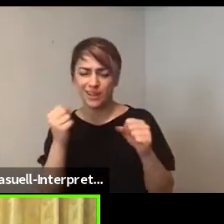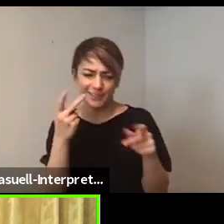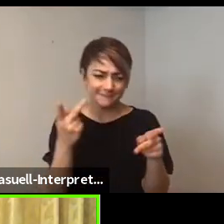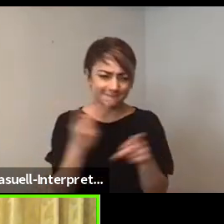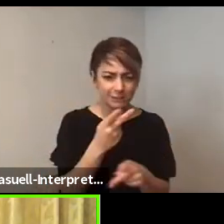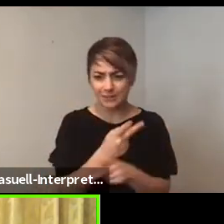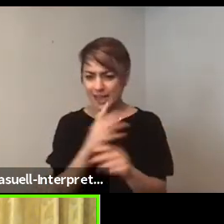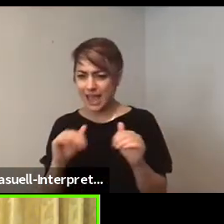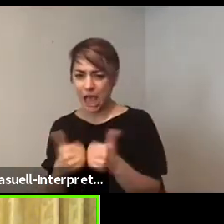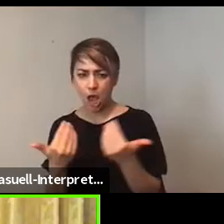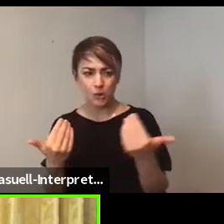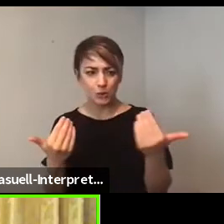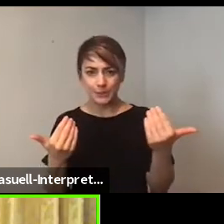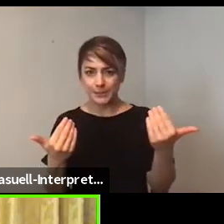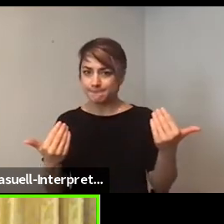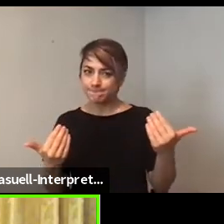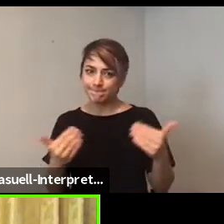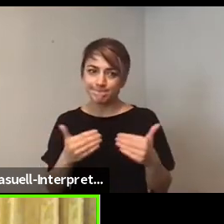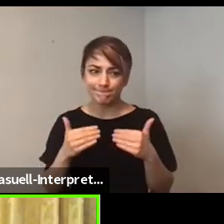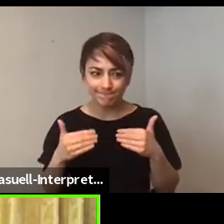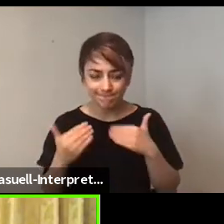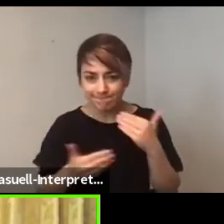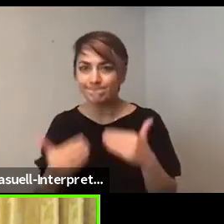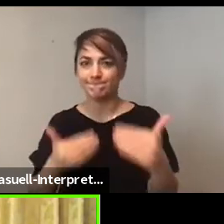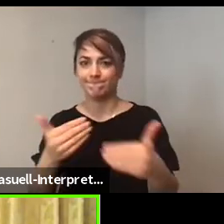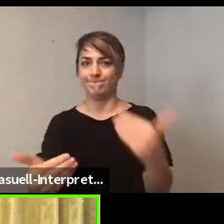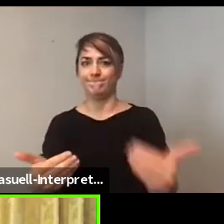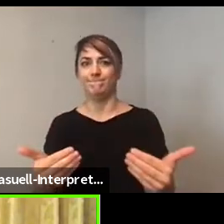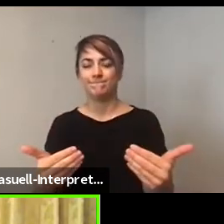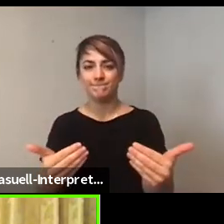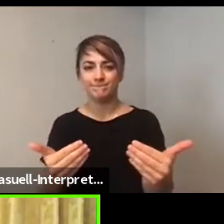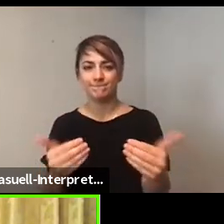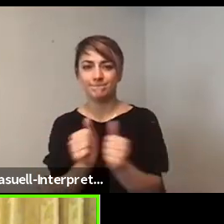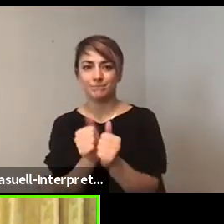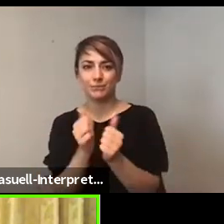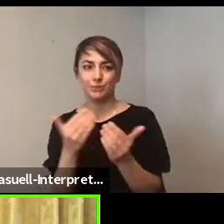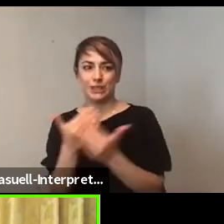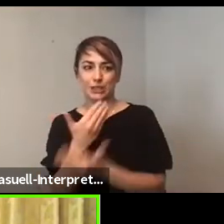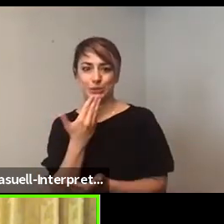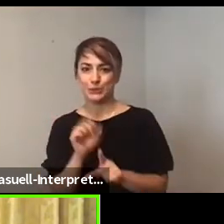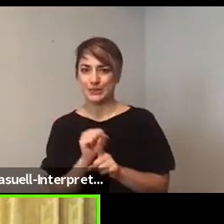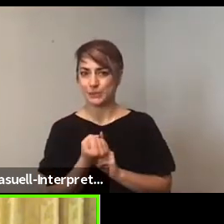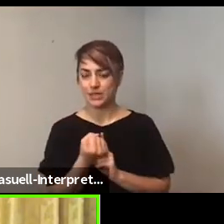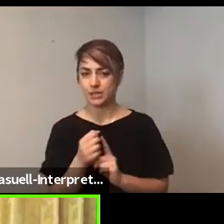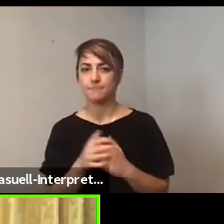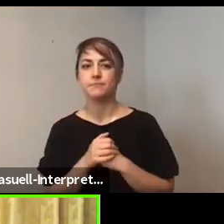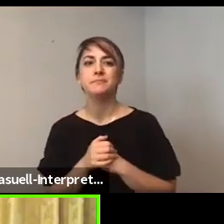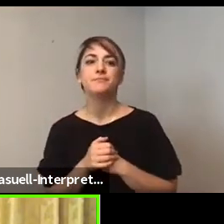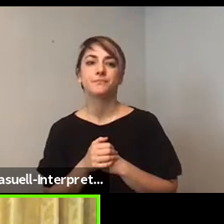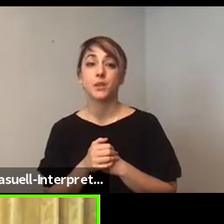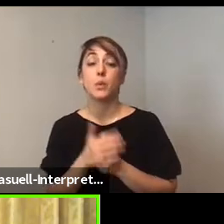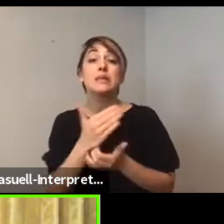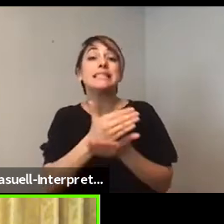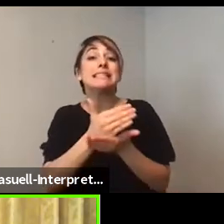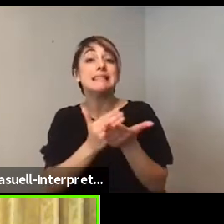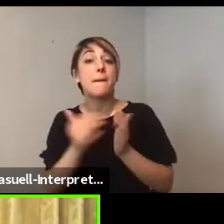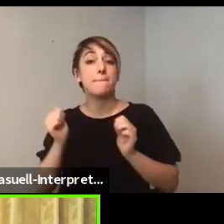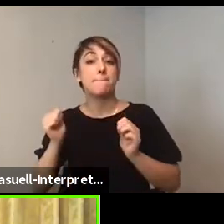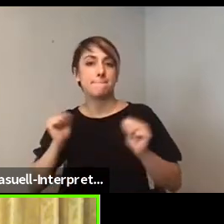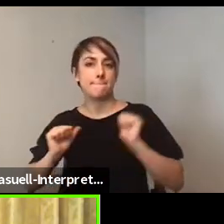So there are like several groups that is doing, like theater people are doing that kind of fundraising to